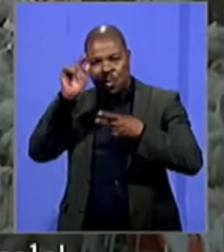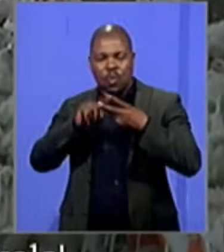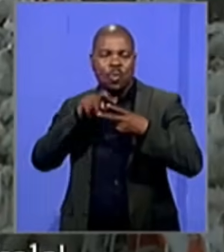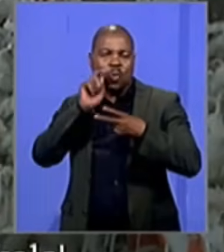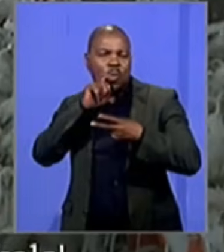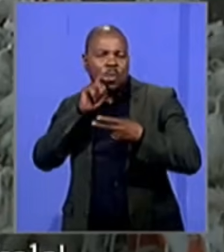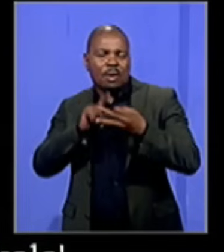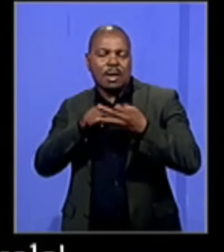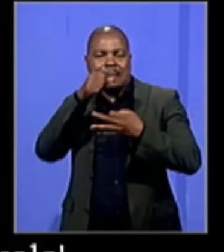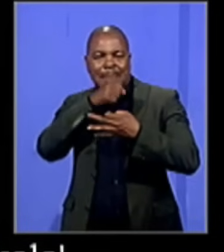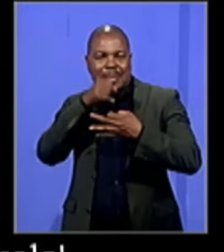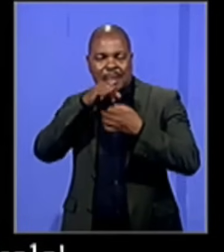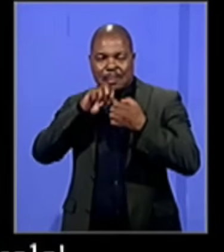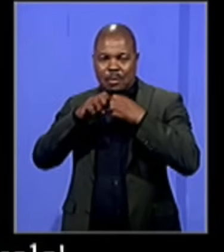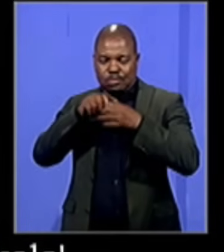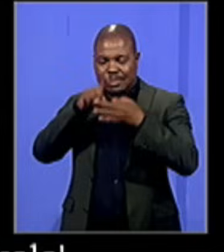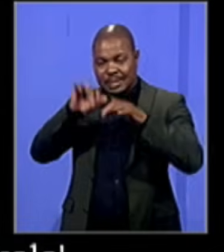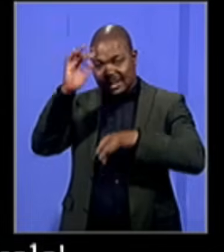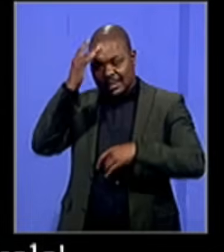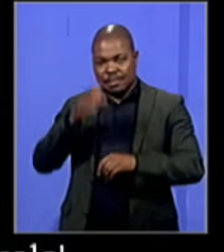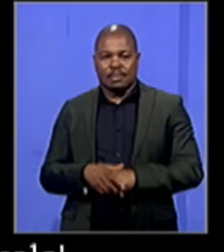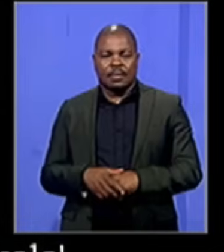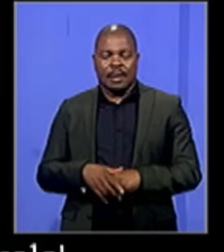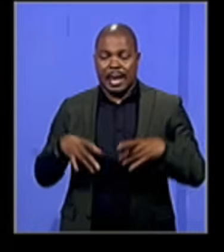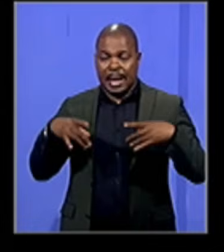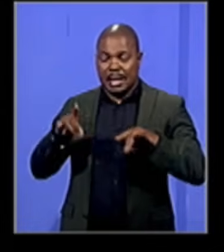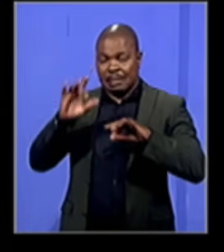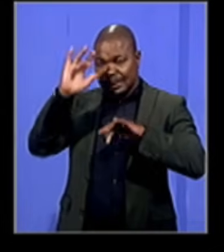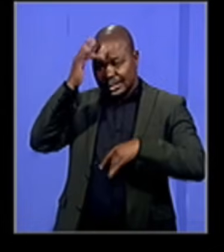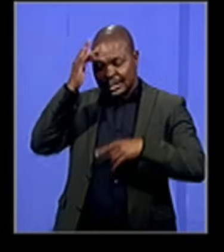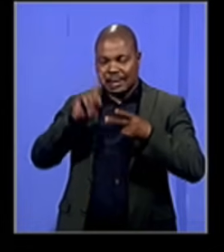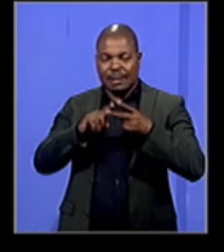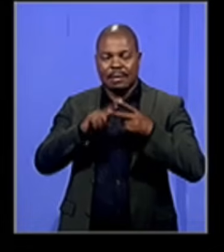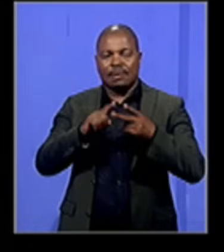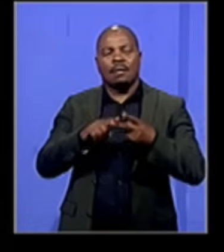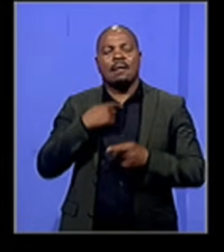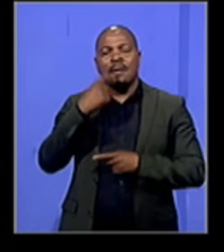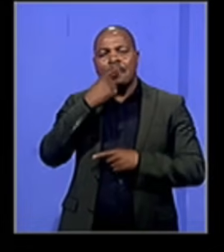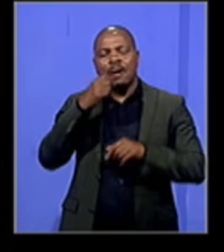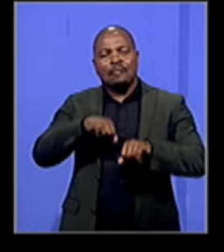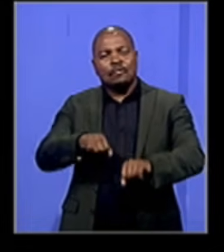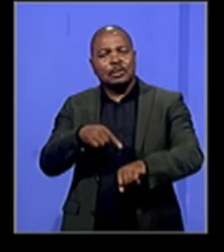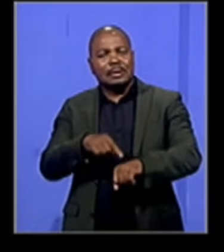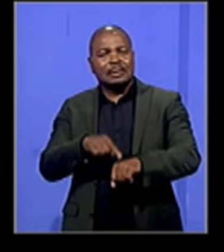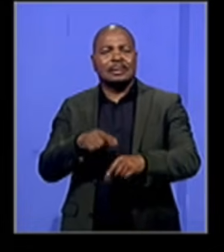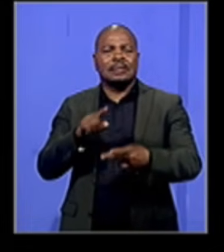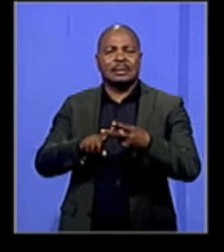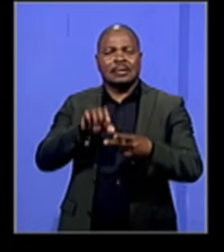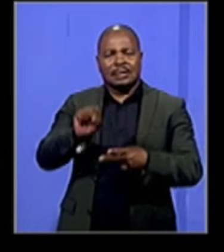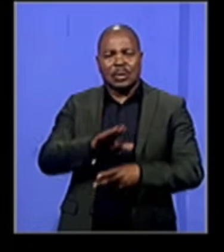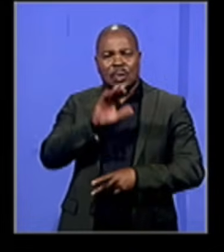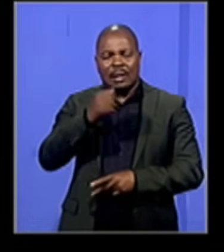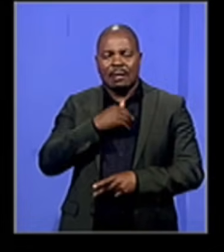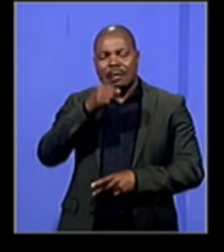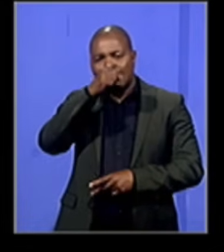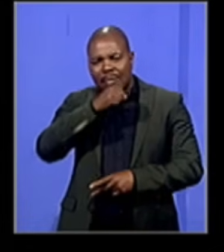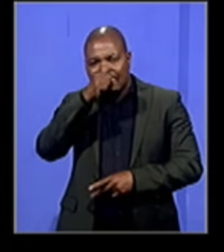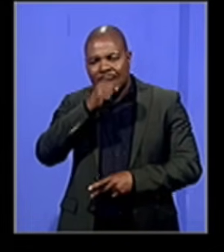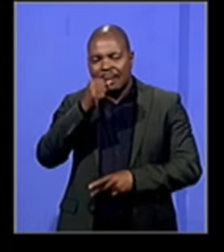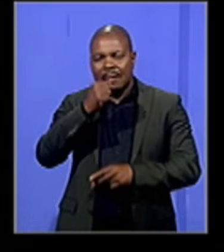dikgogo le dikolobe. We've been struggling with animal diseases, foot and mouth disease in cattle industry, African swine fever in